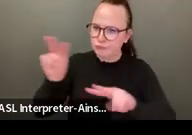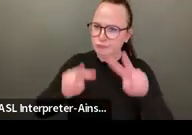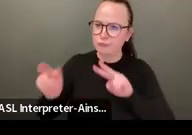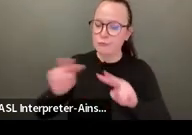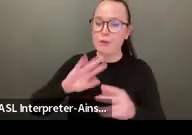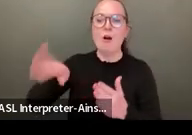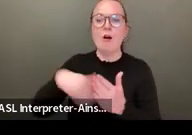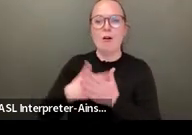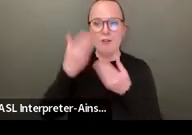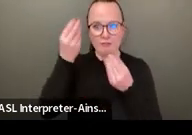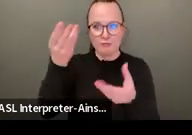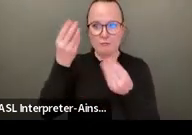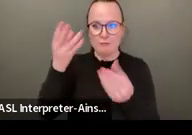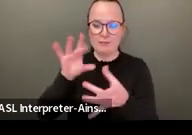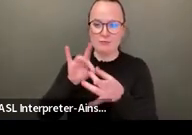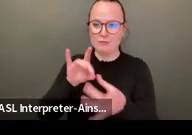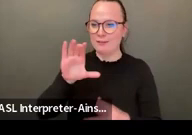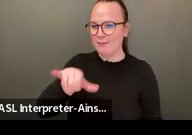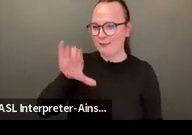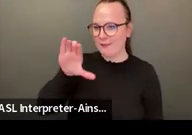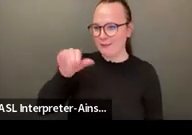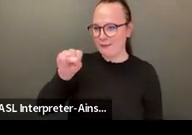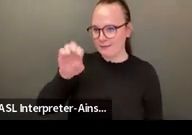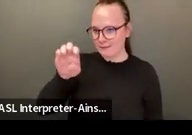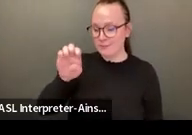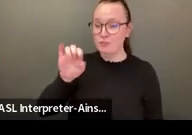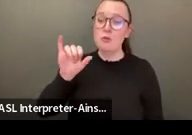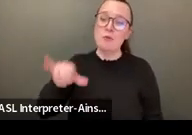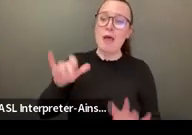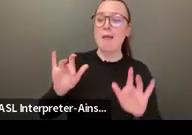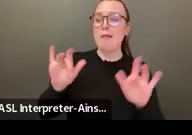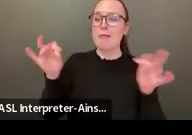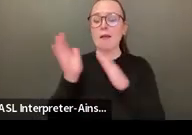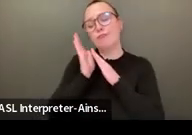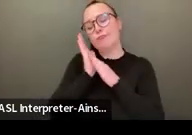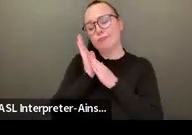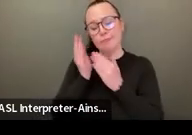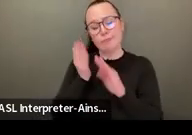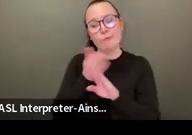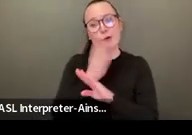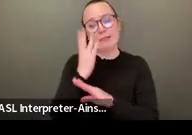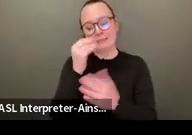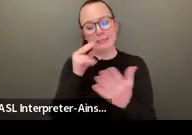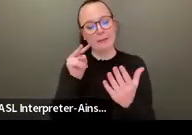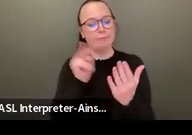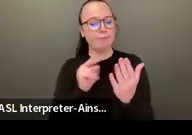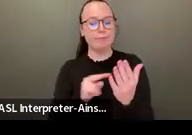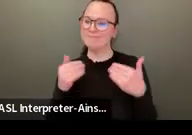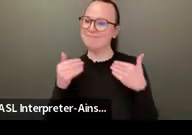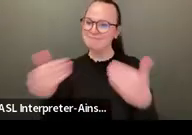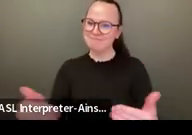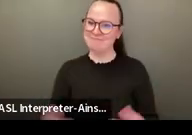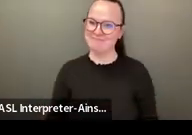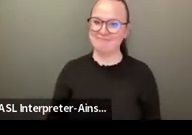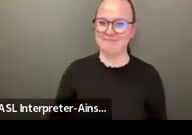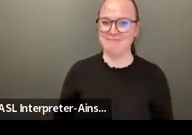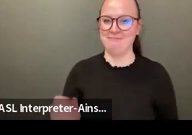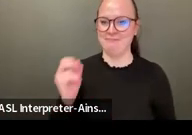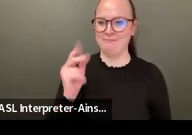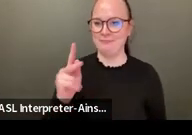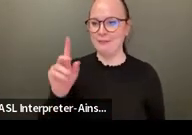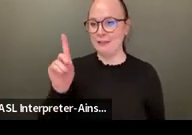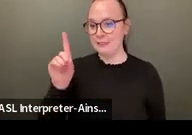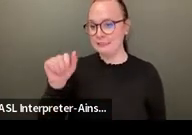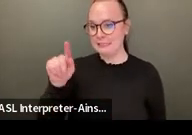the case. So, you know, some light bedtime reading. Go for it. All right, data.